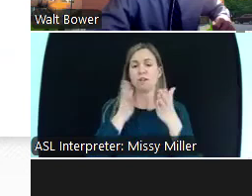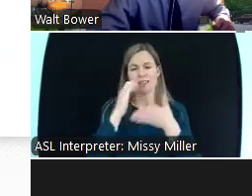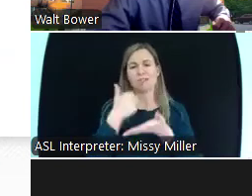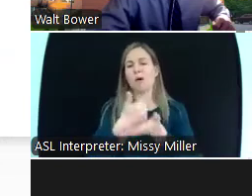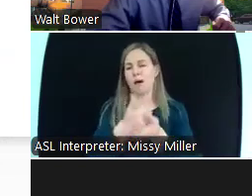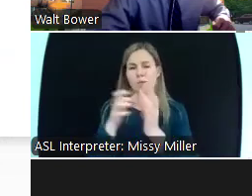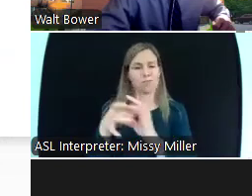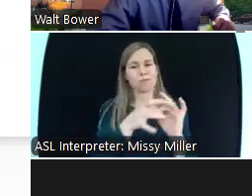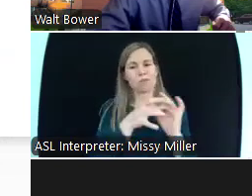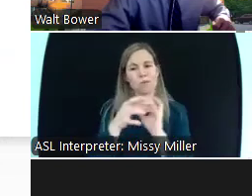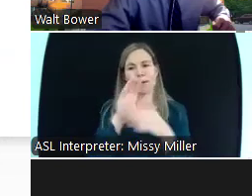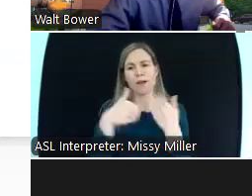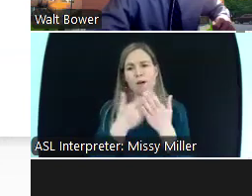transitions.